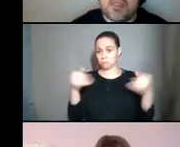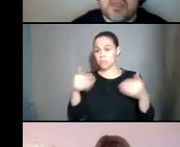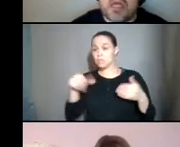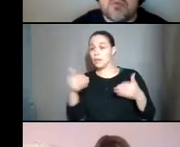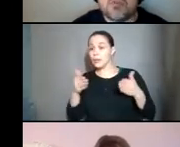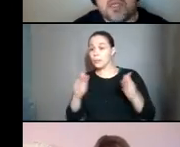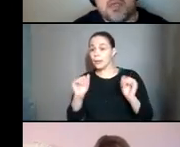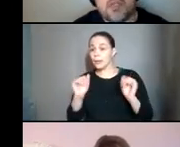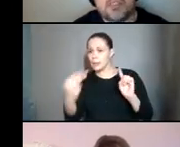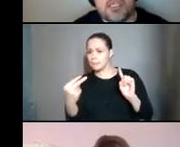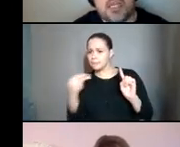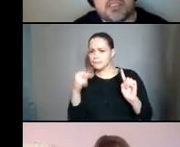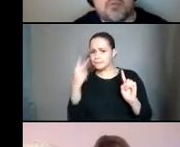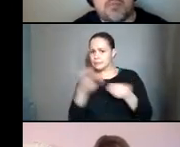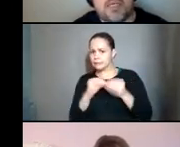number line.